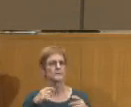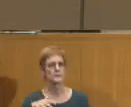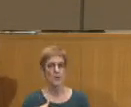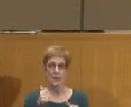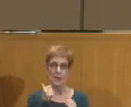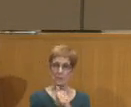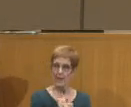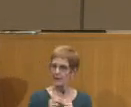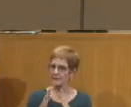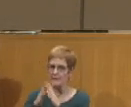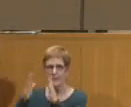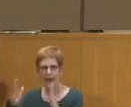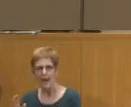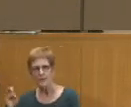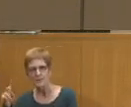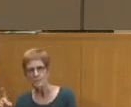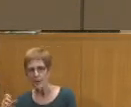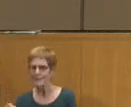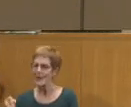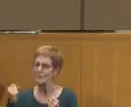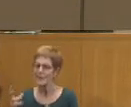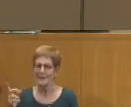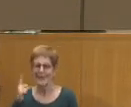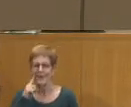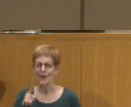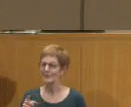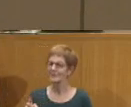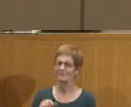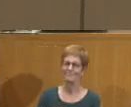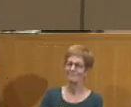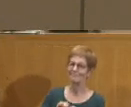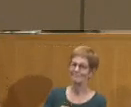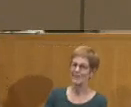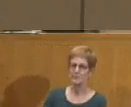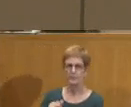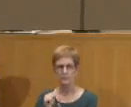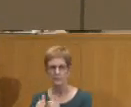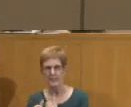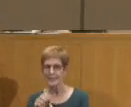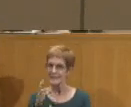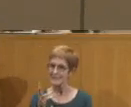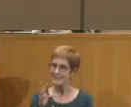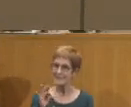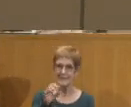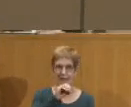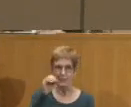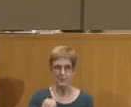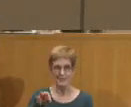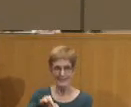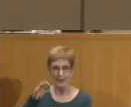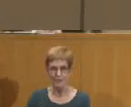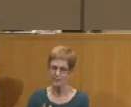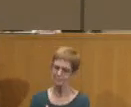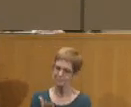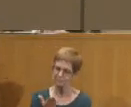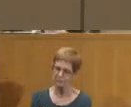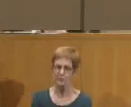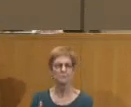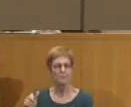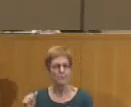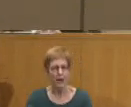so wonderful to me. I want to say thank you for electing me to be the first second-term mayor of Charlotte